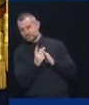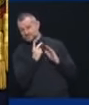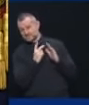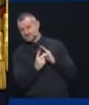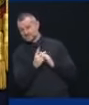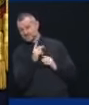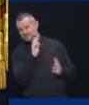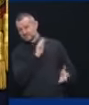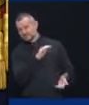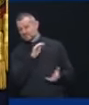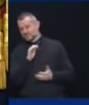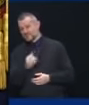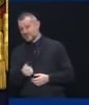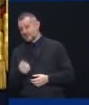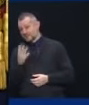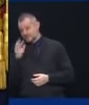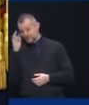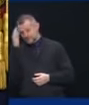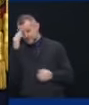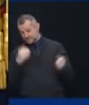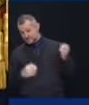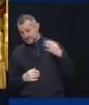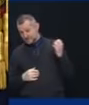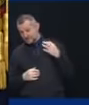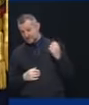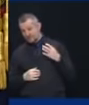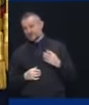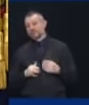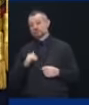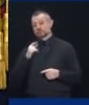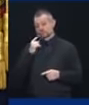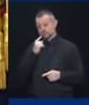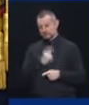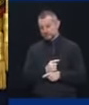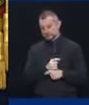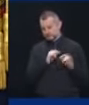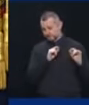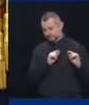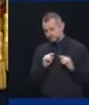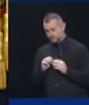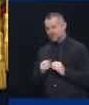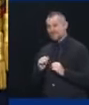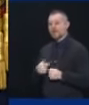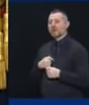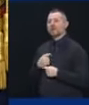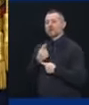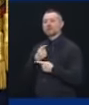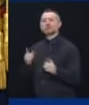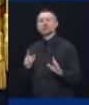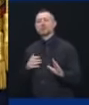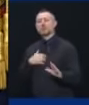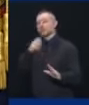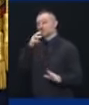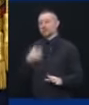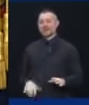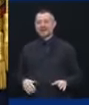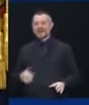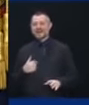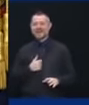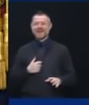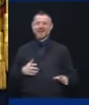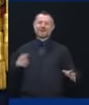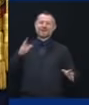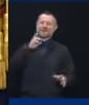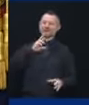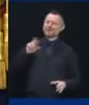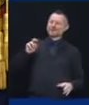the feds are right, frankly. I don't want to say we're going to open up to